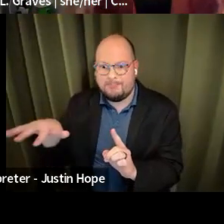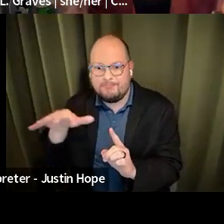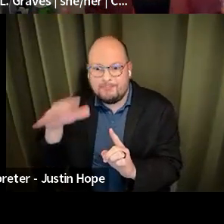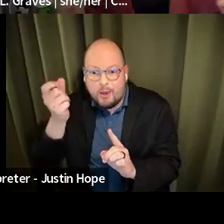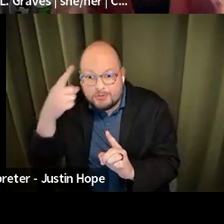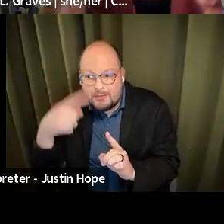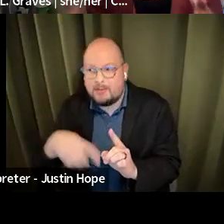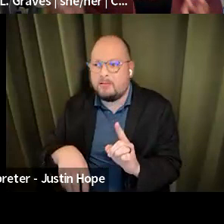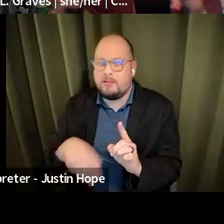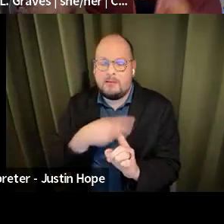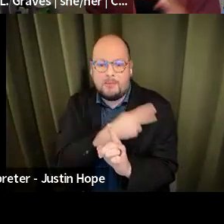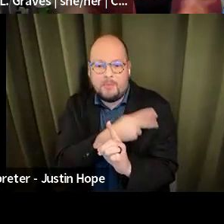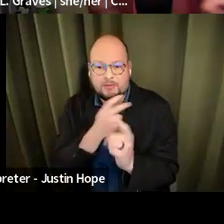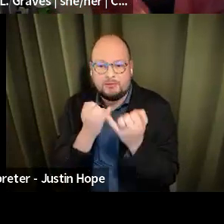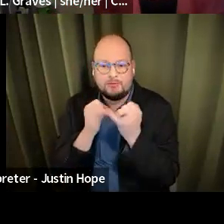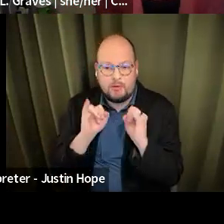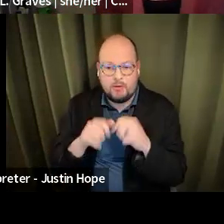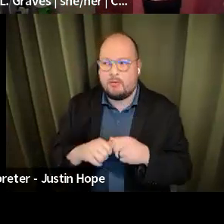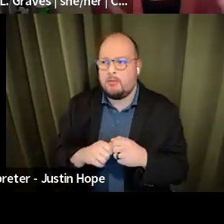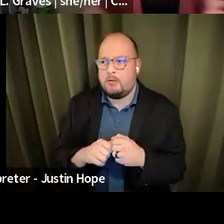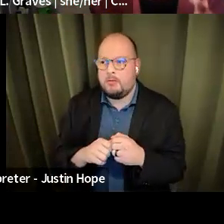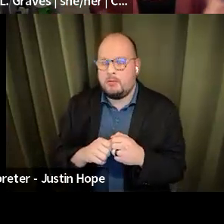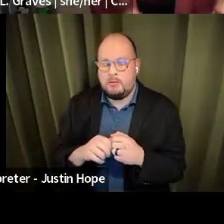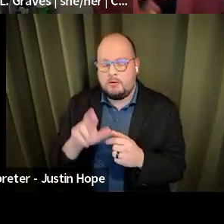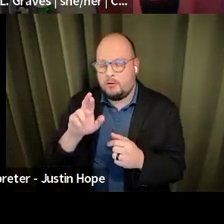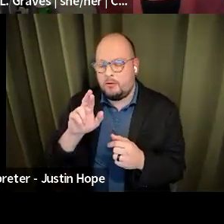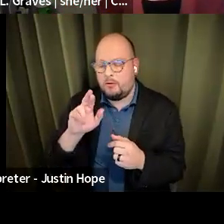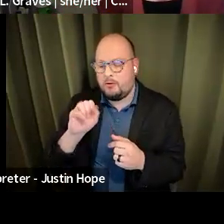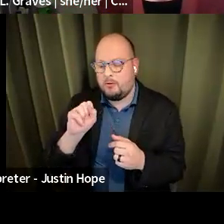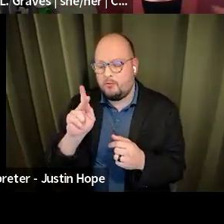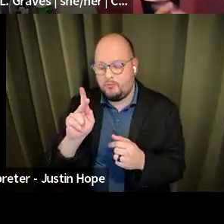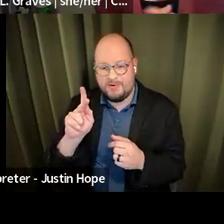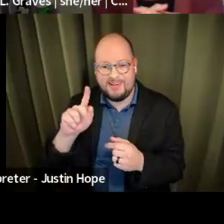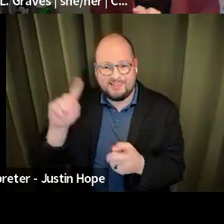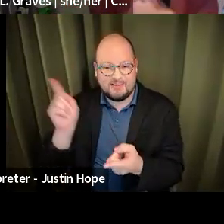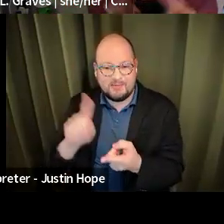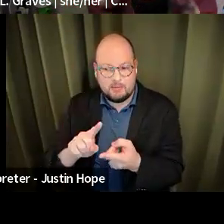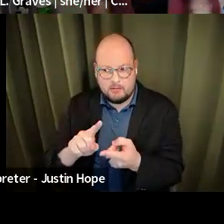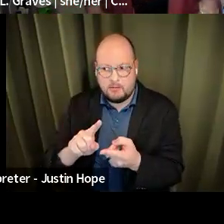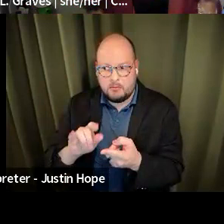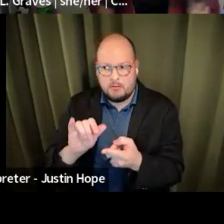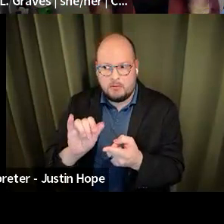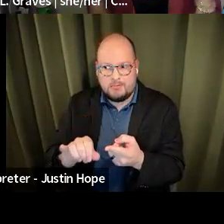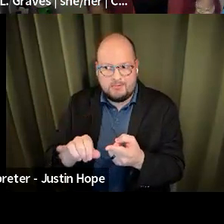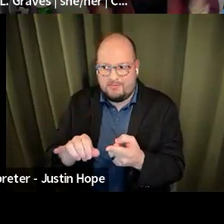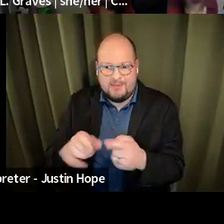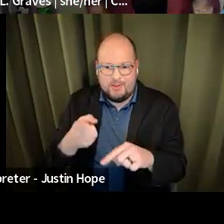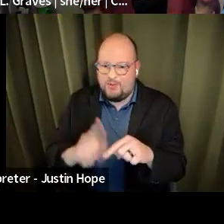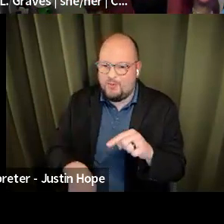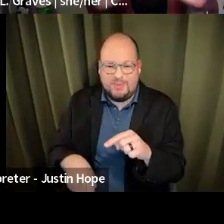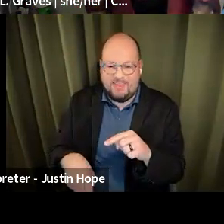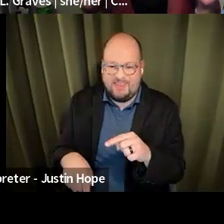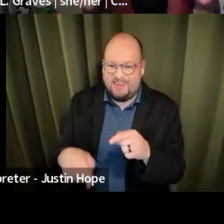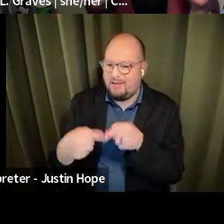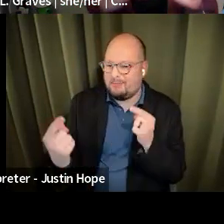it's really hard for anyone to argue against those things. So just as we're thinking